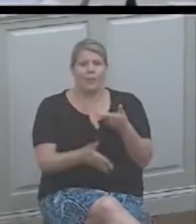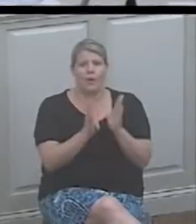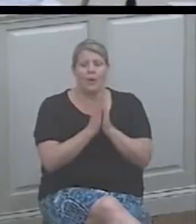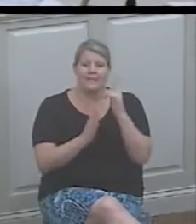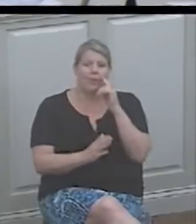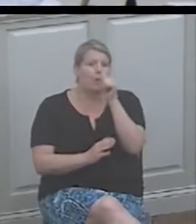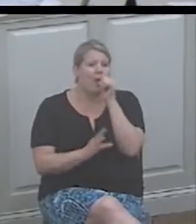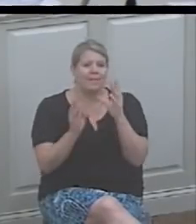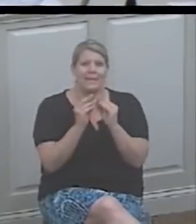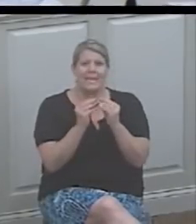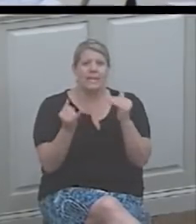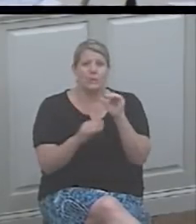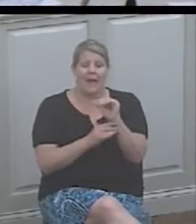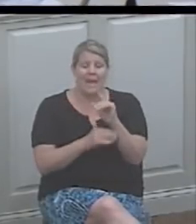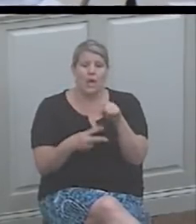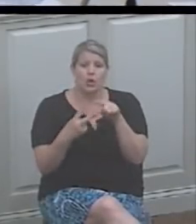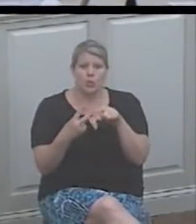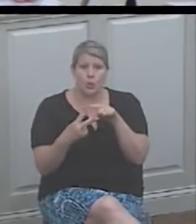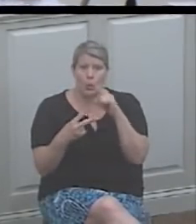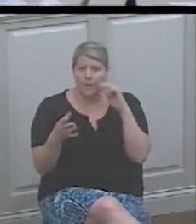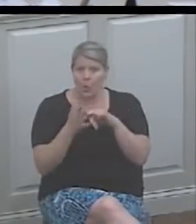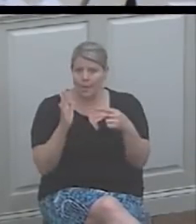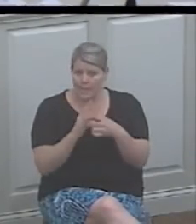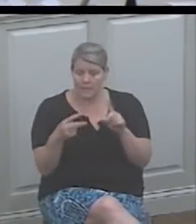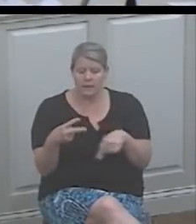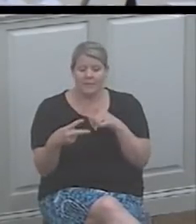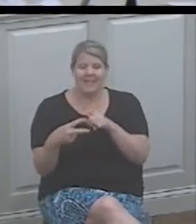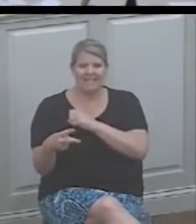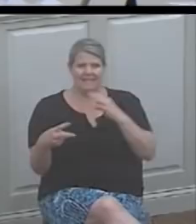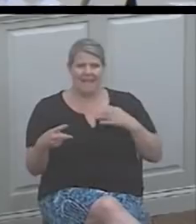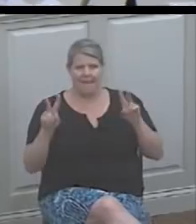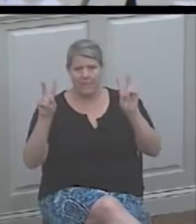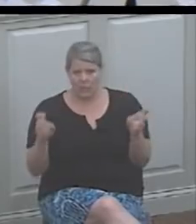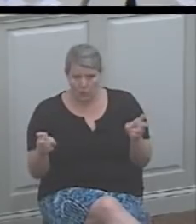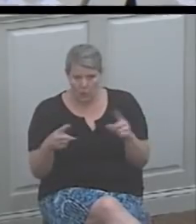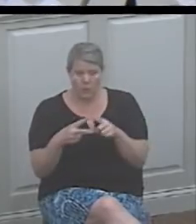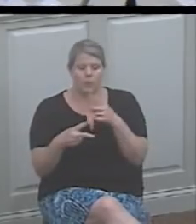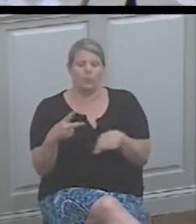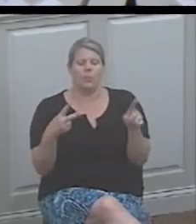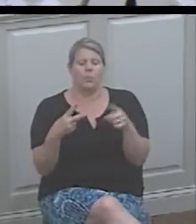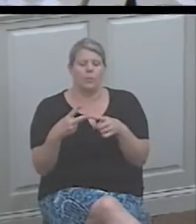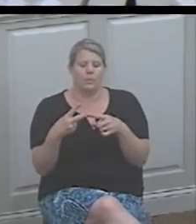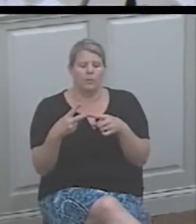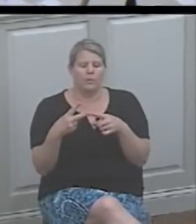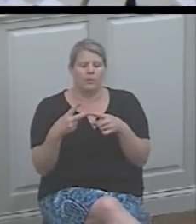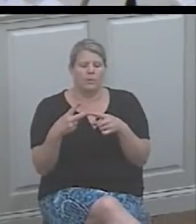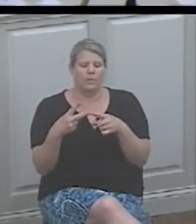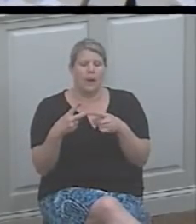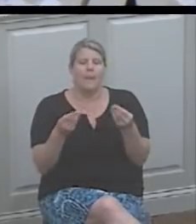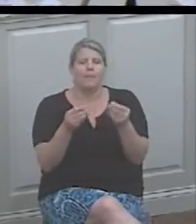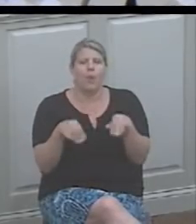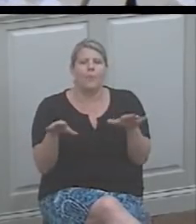executive session for the two purposes of talking about personnel matters and also concerning